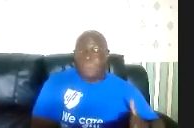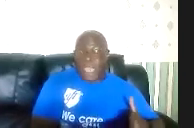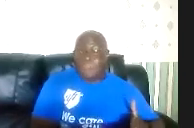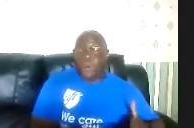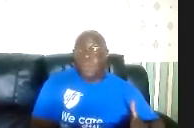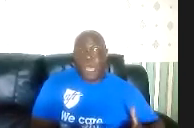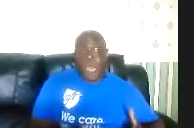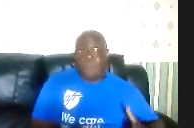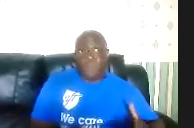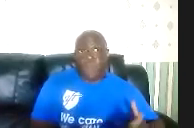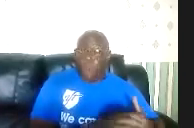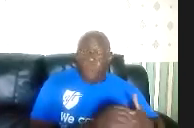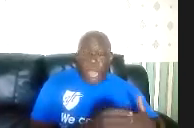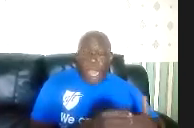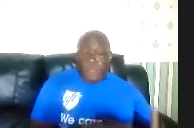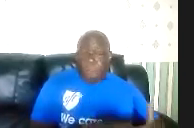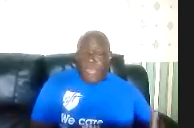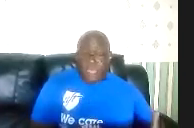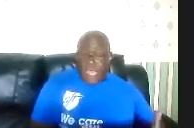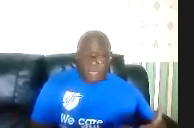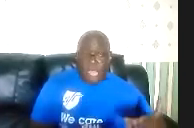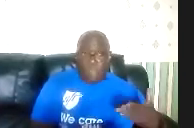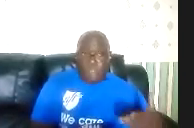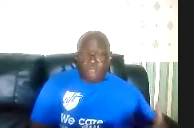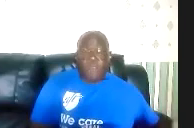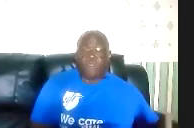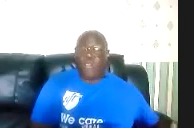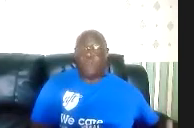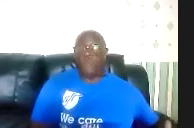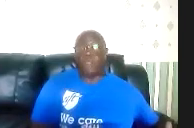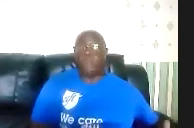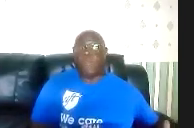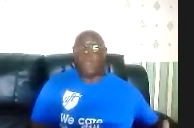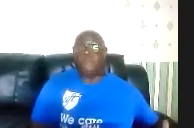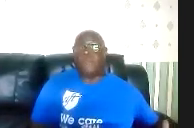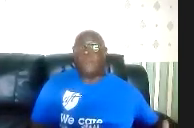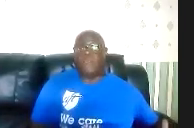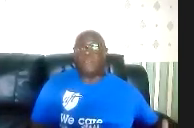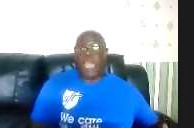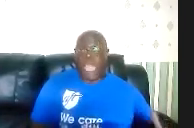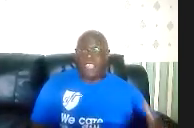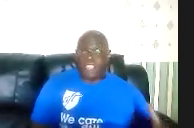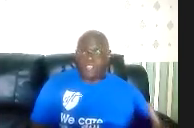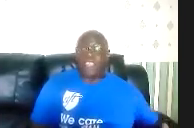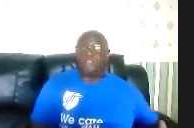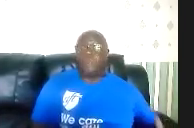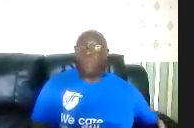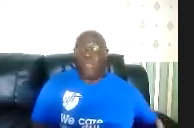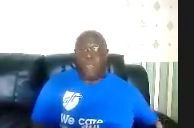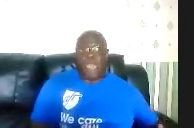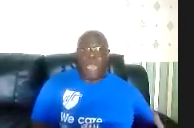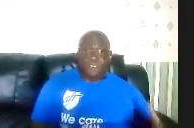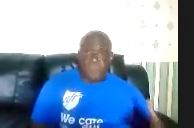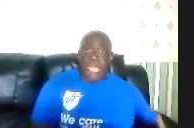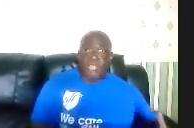many, many people. So I think PCS has done a lot of sterling work on behalf of members in actually challenging